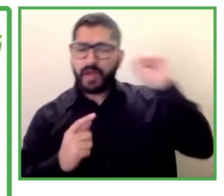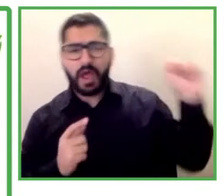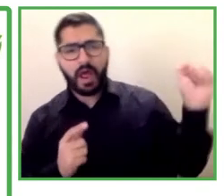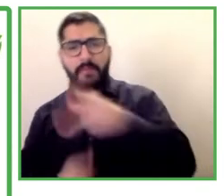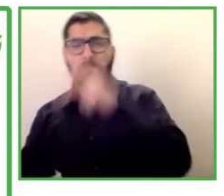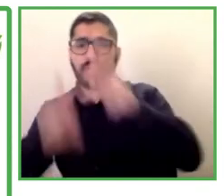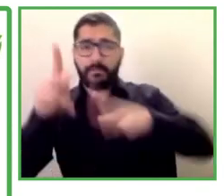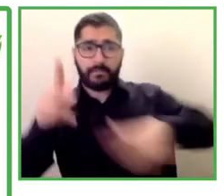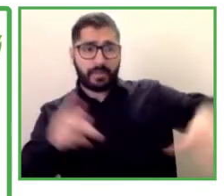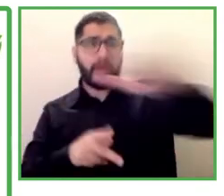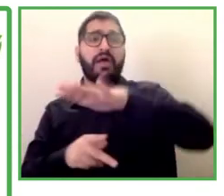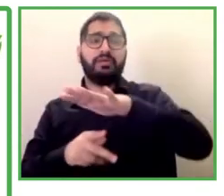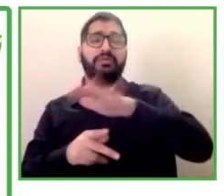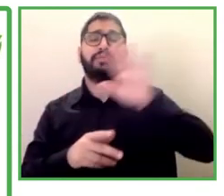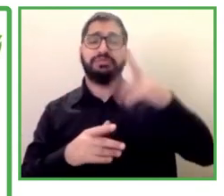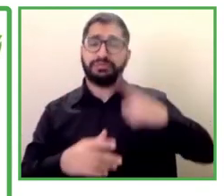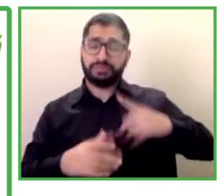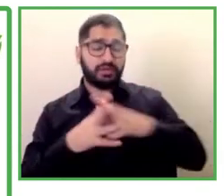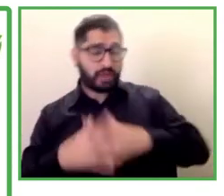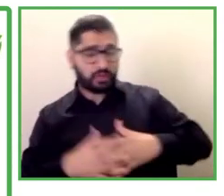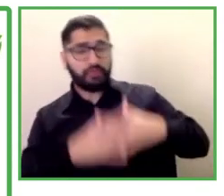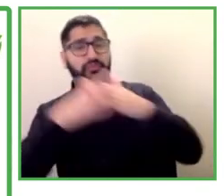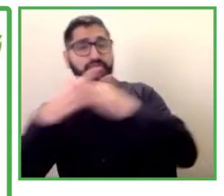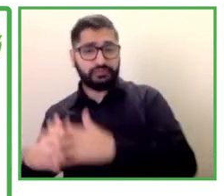Based on a formal evaluation,